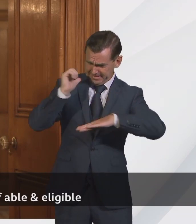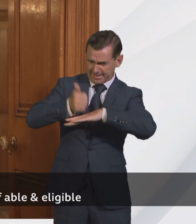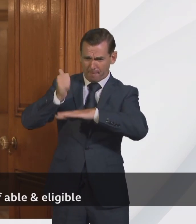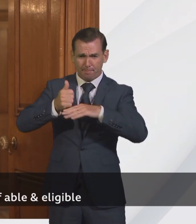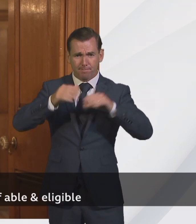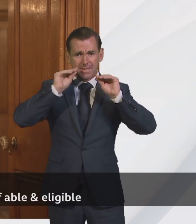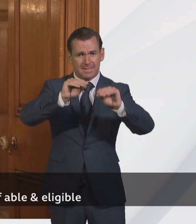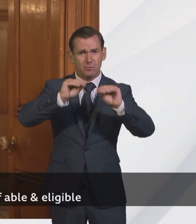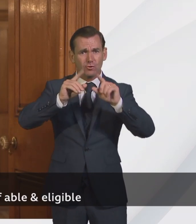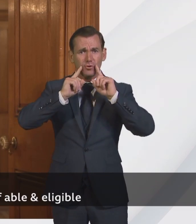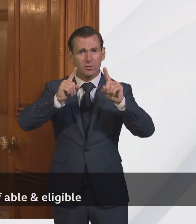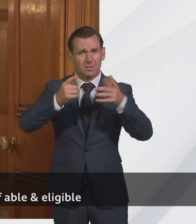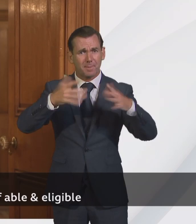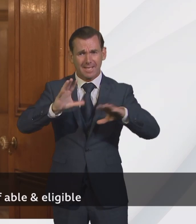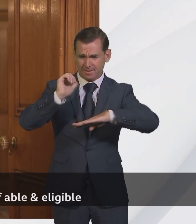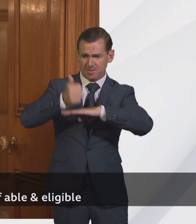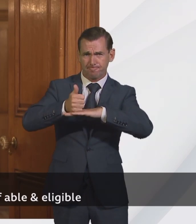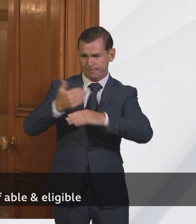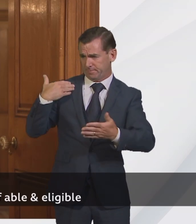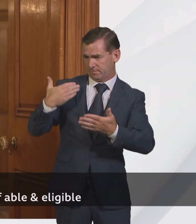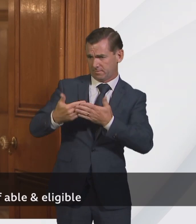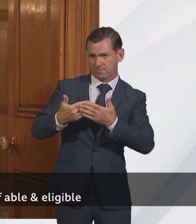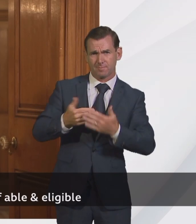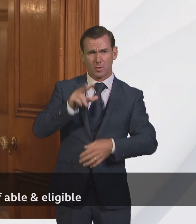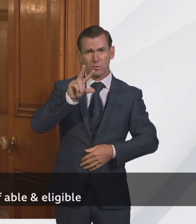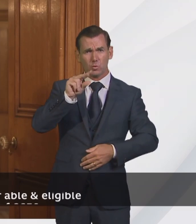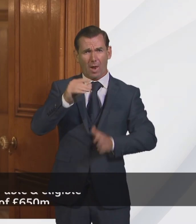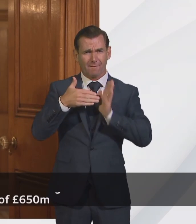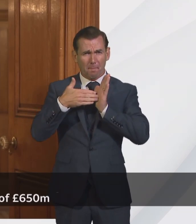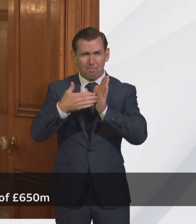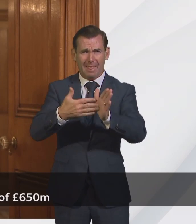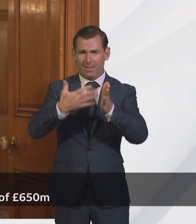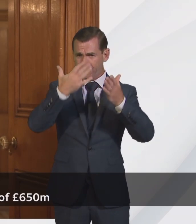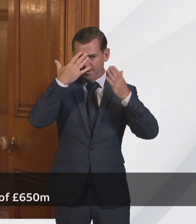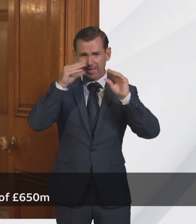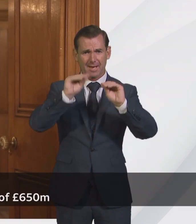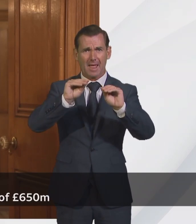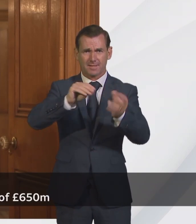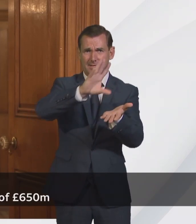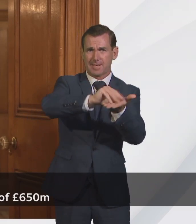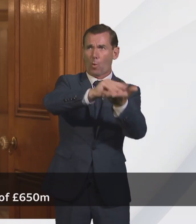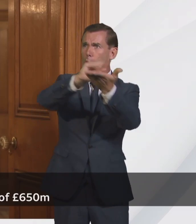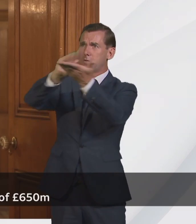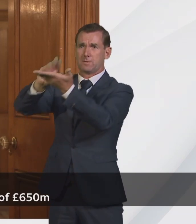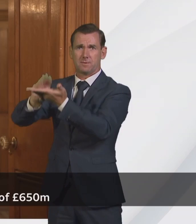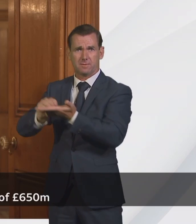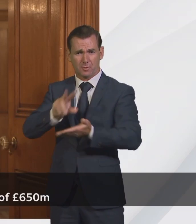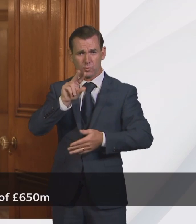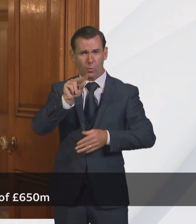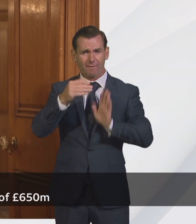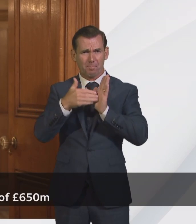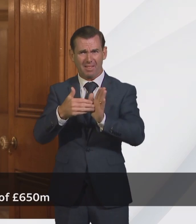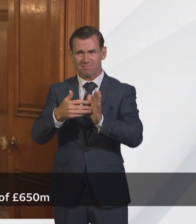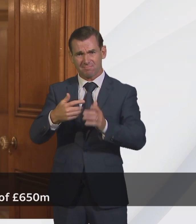just over the last few weeks, over 12 million lessons have been downloaded. And I was hoping that you were going to